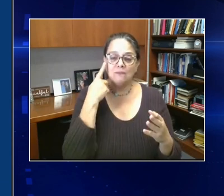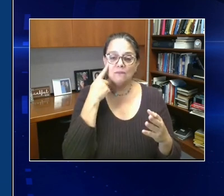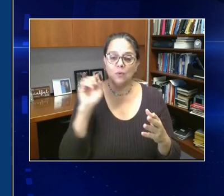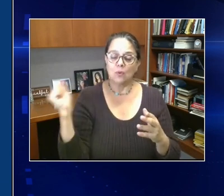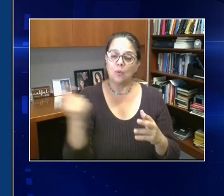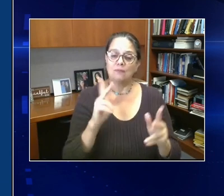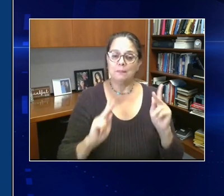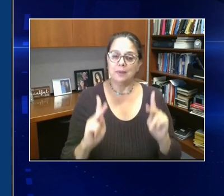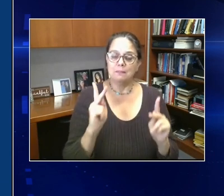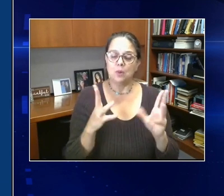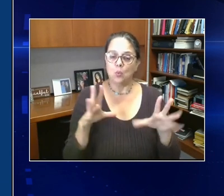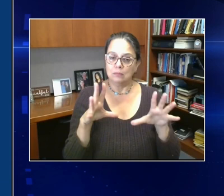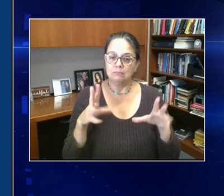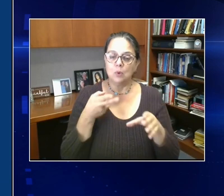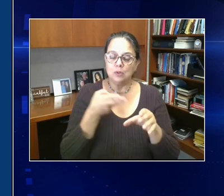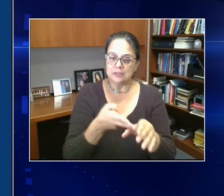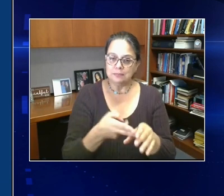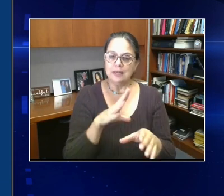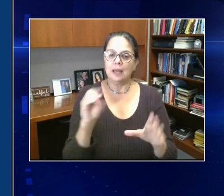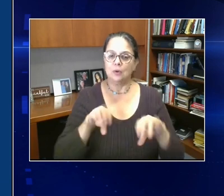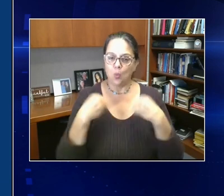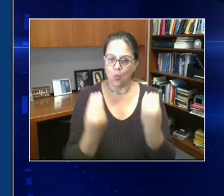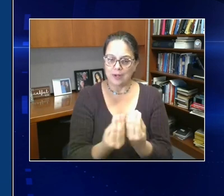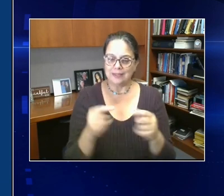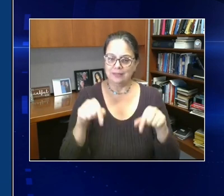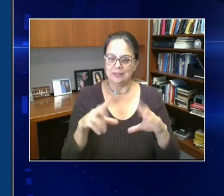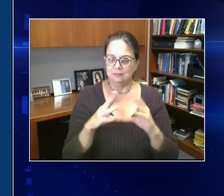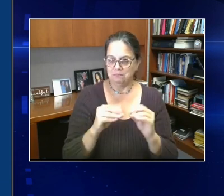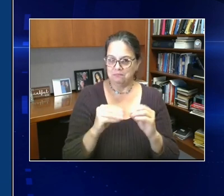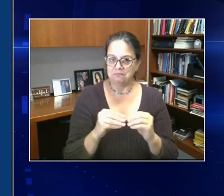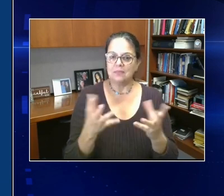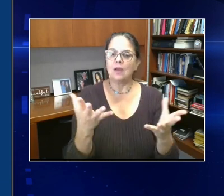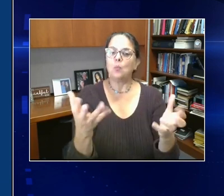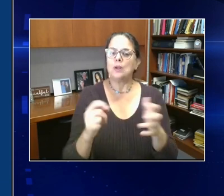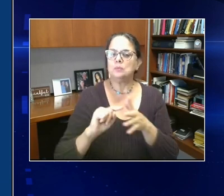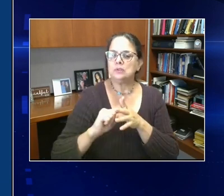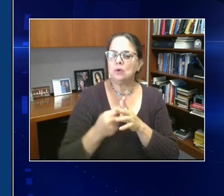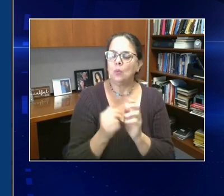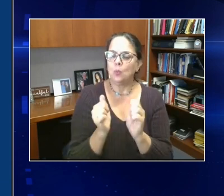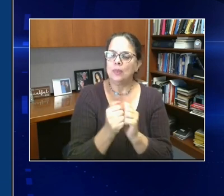And I would also like to thank all of the participants and organizers of the meeting.